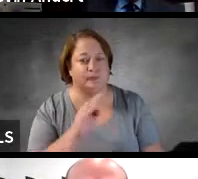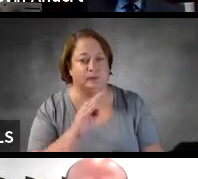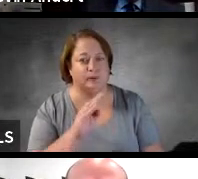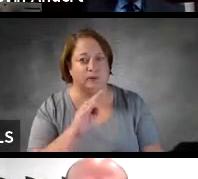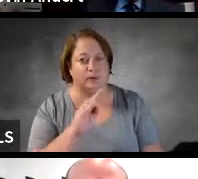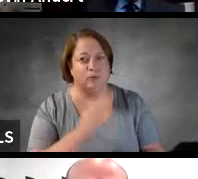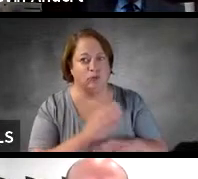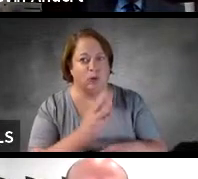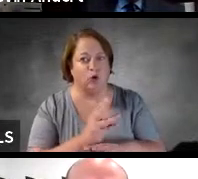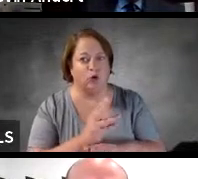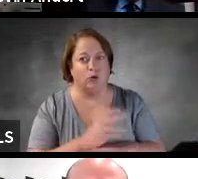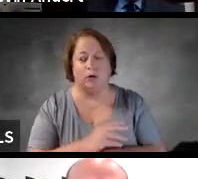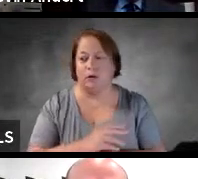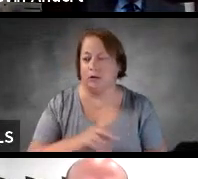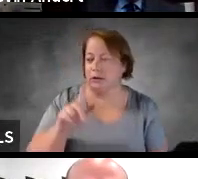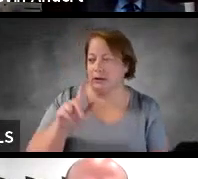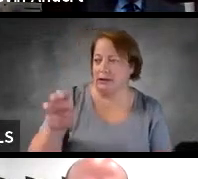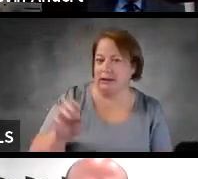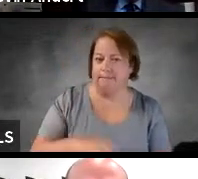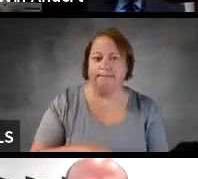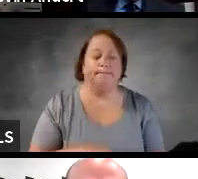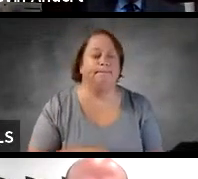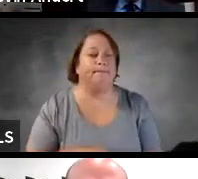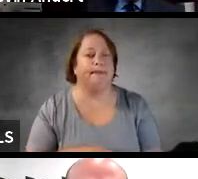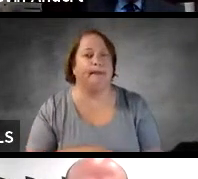Brentwood? Keisha Lee.